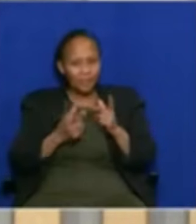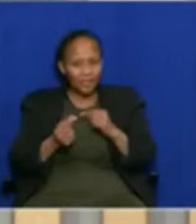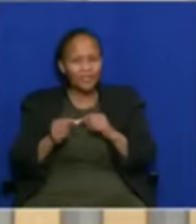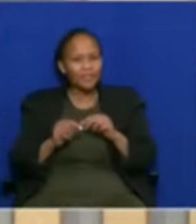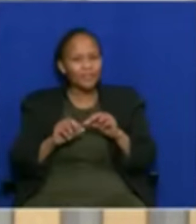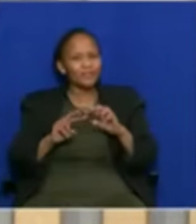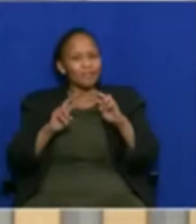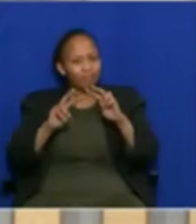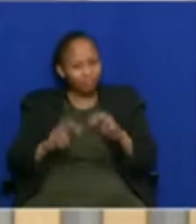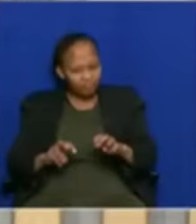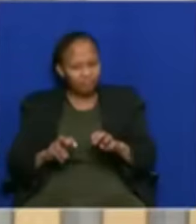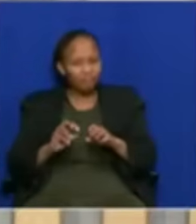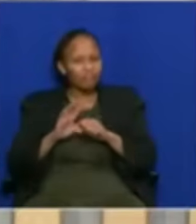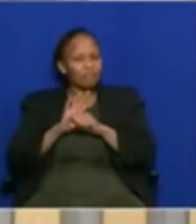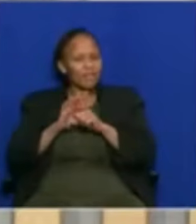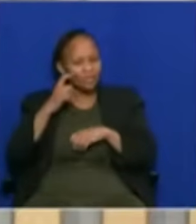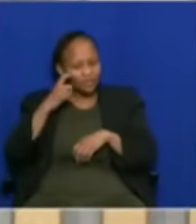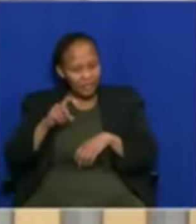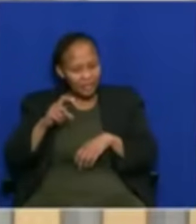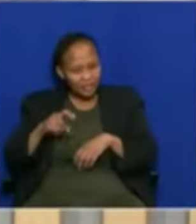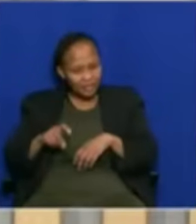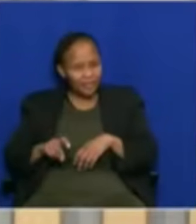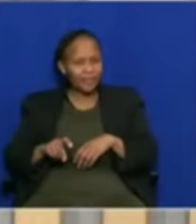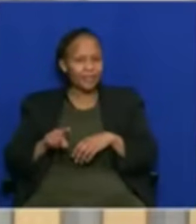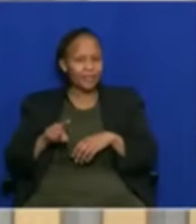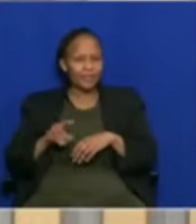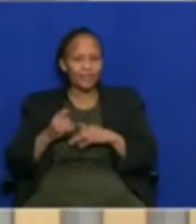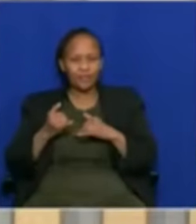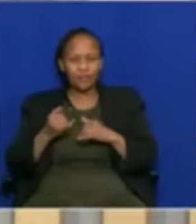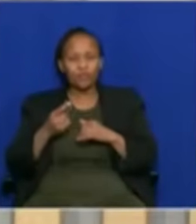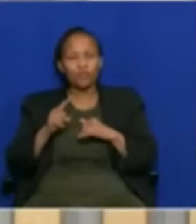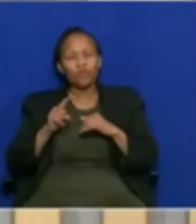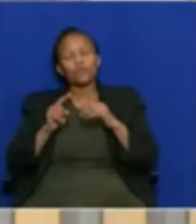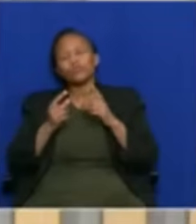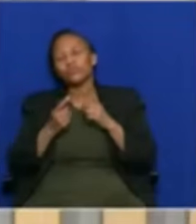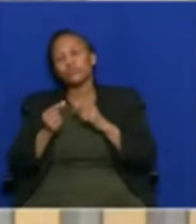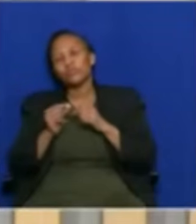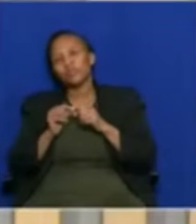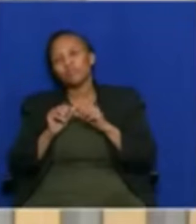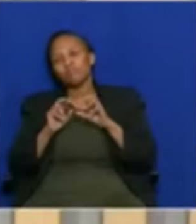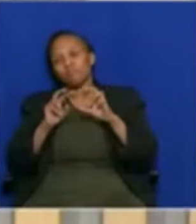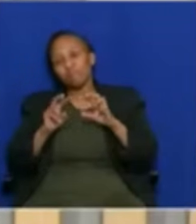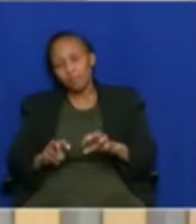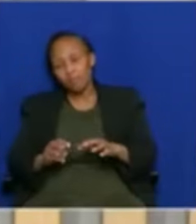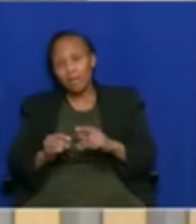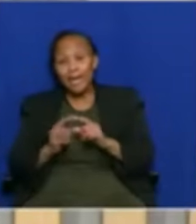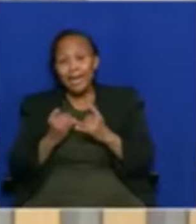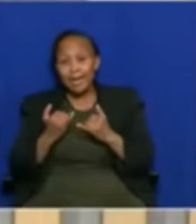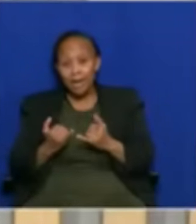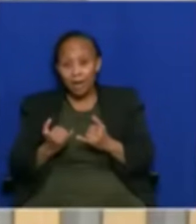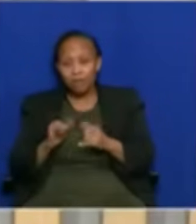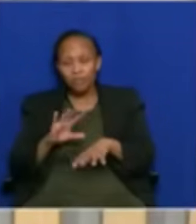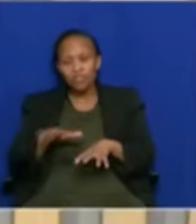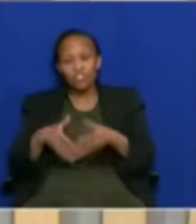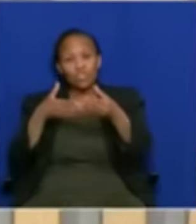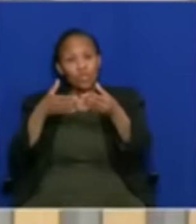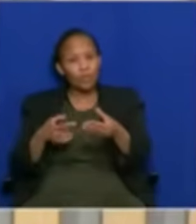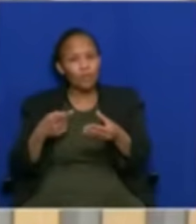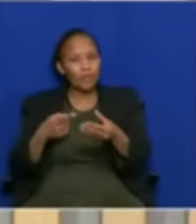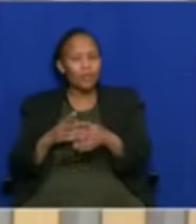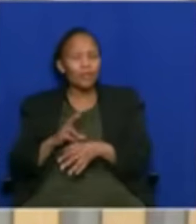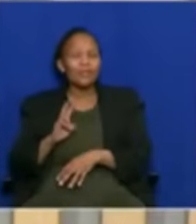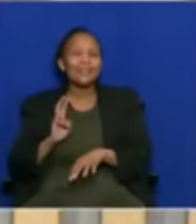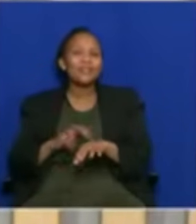allegations and which is going to result in investigations. So these documentation which is required for the purpose of these